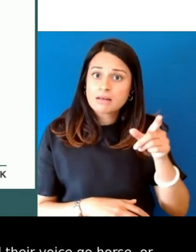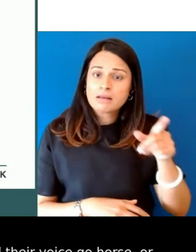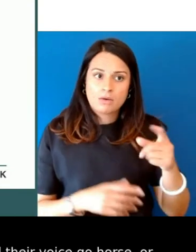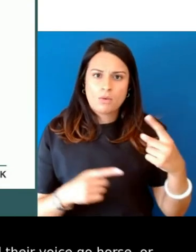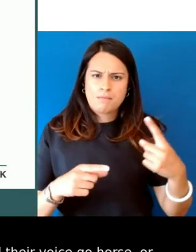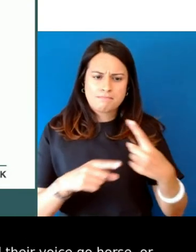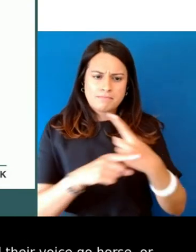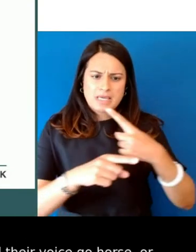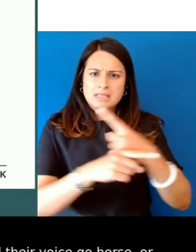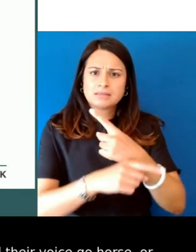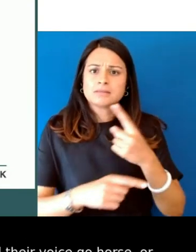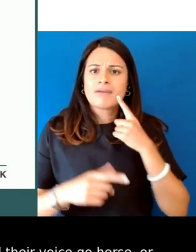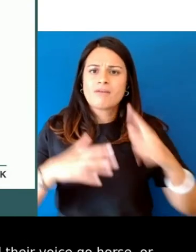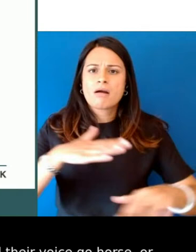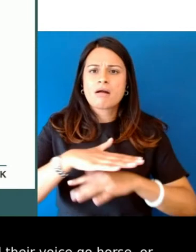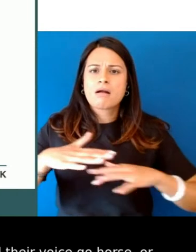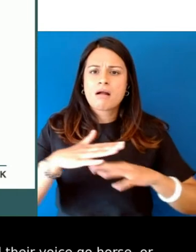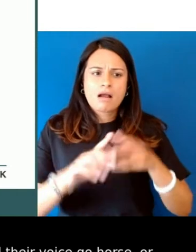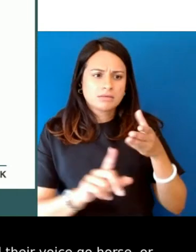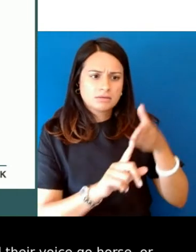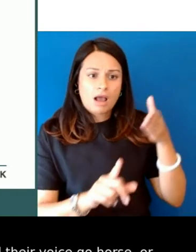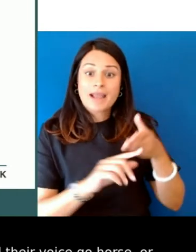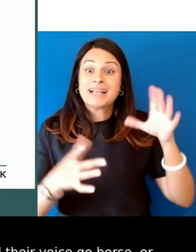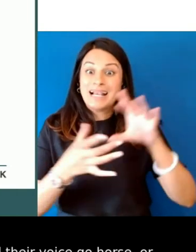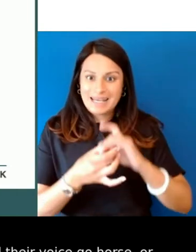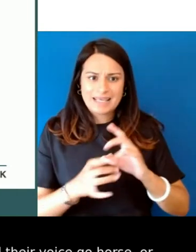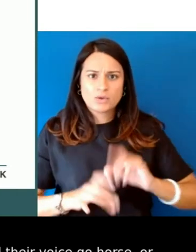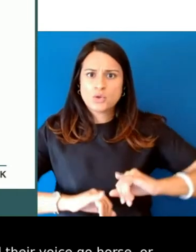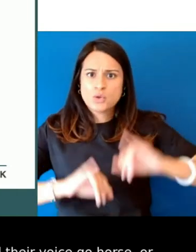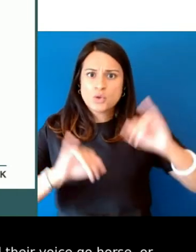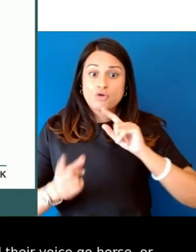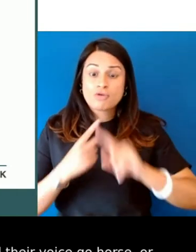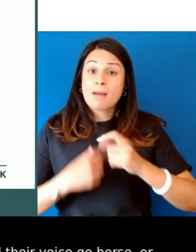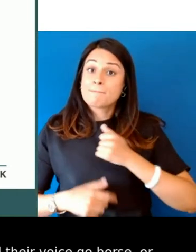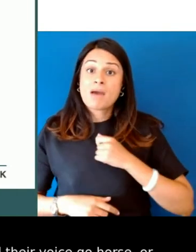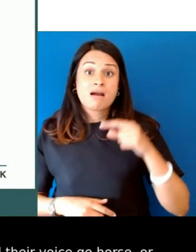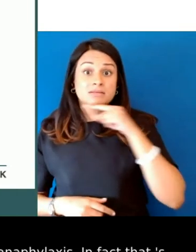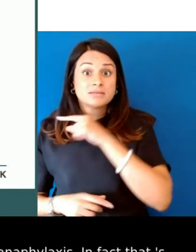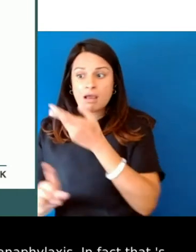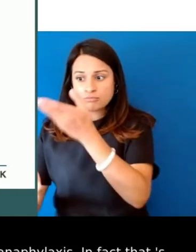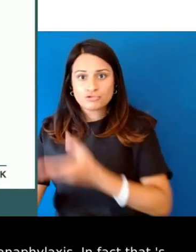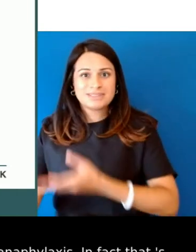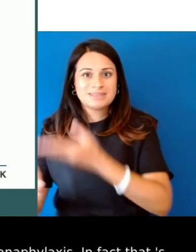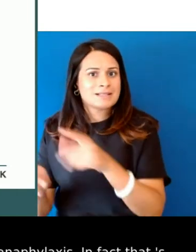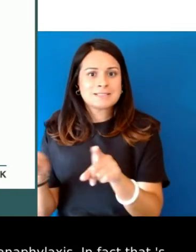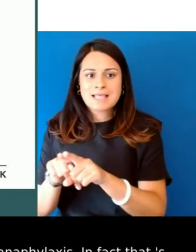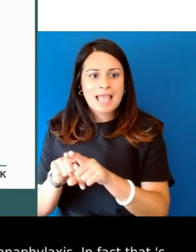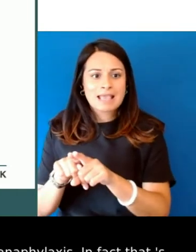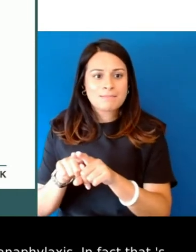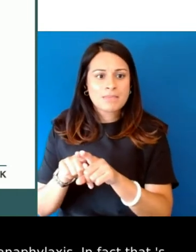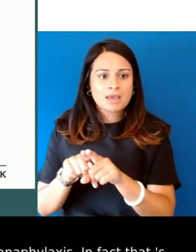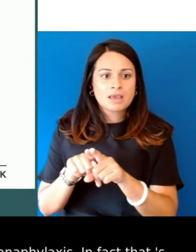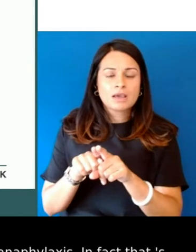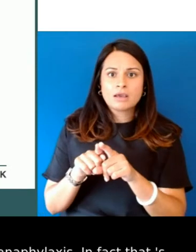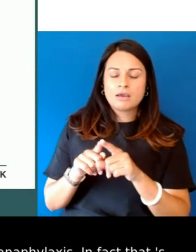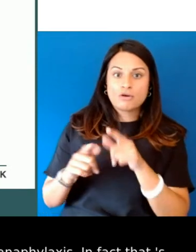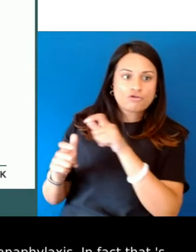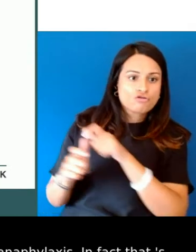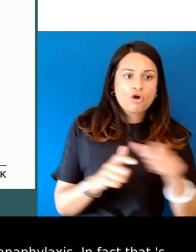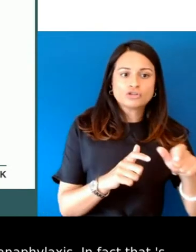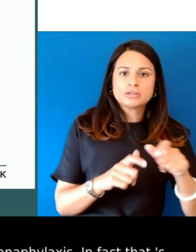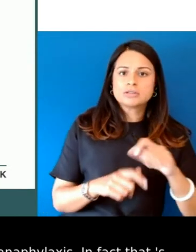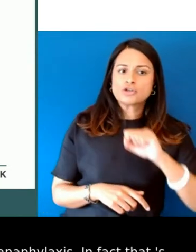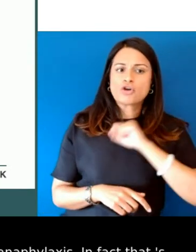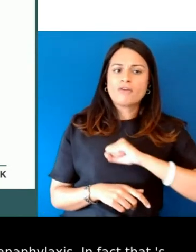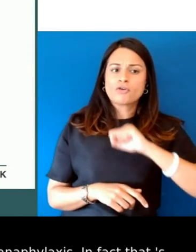subtle sides of anaphylaxis in fact that's how my own son presented with anaphylaxis with a constant cough and at the time if to me it